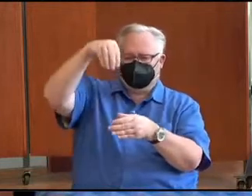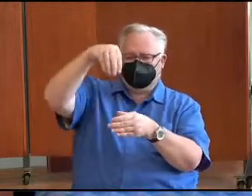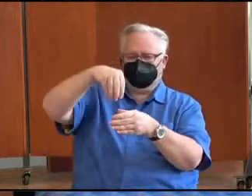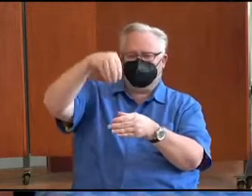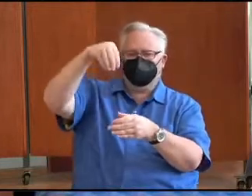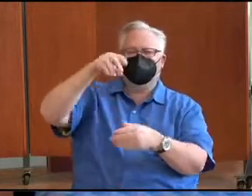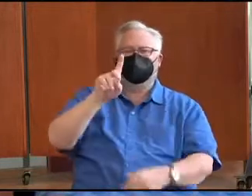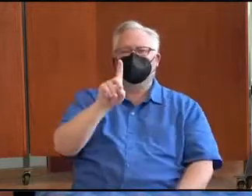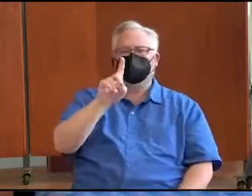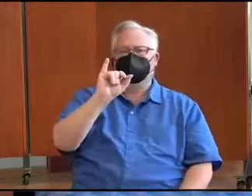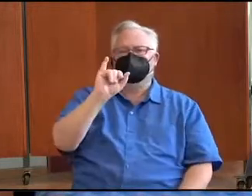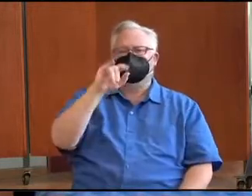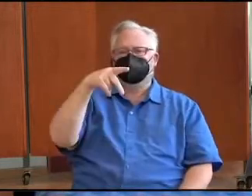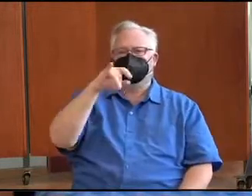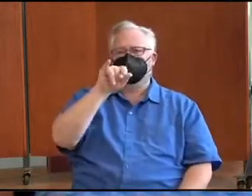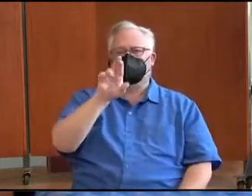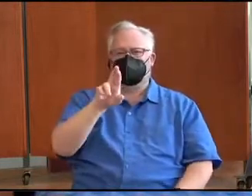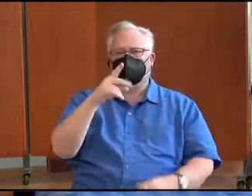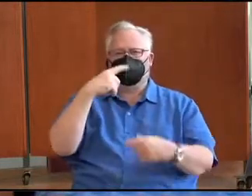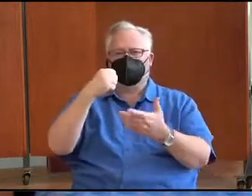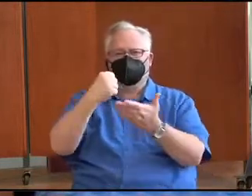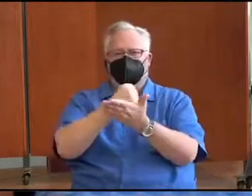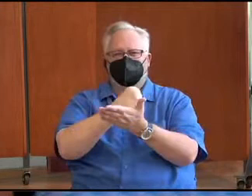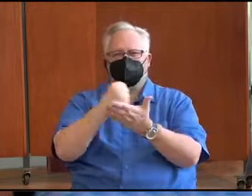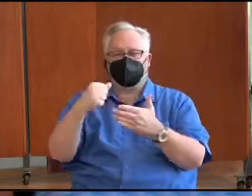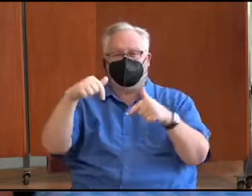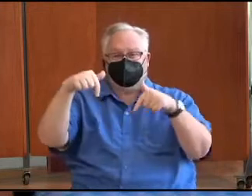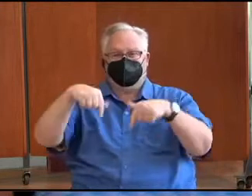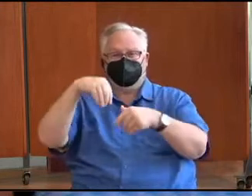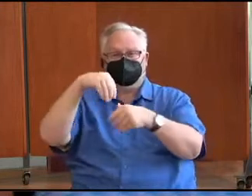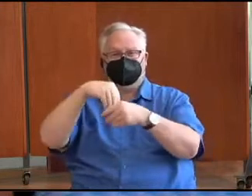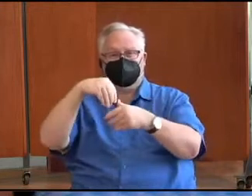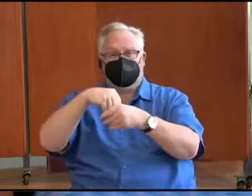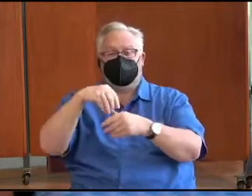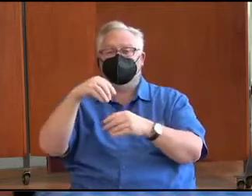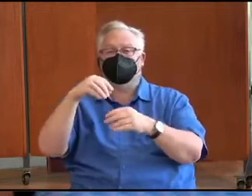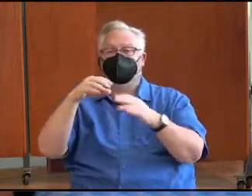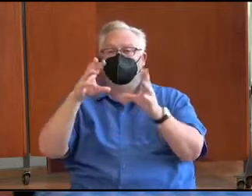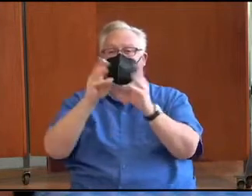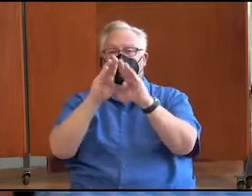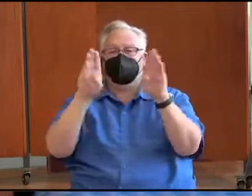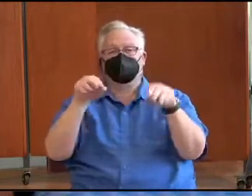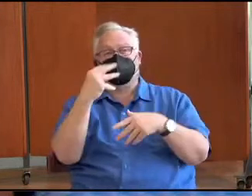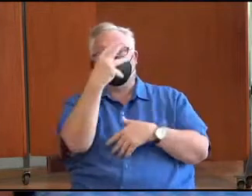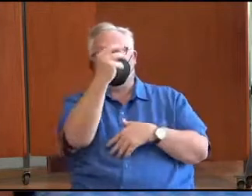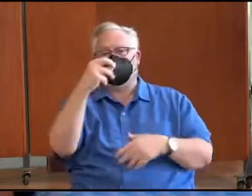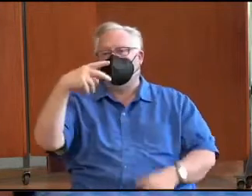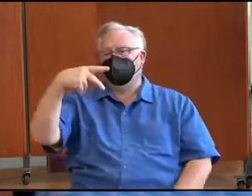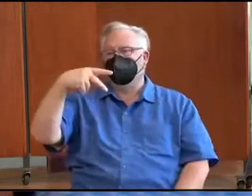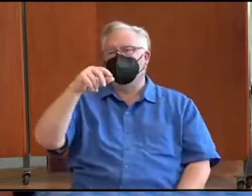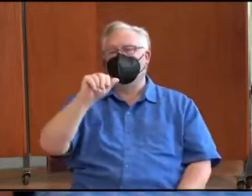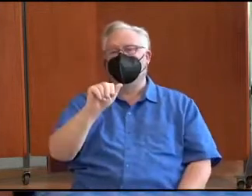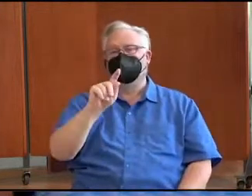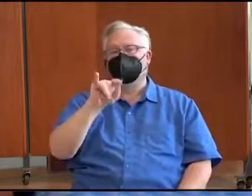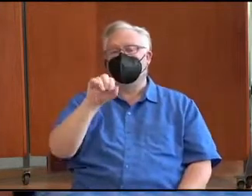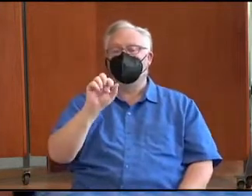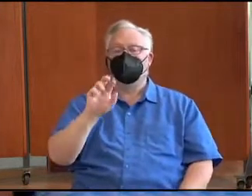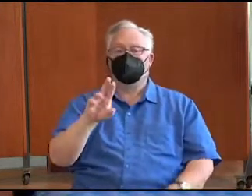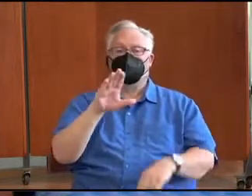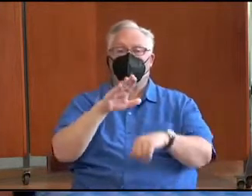here in the meeting house, in the middle of the meeting house, outside on the patio. Of course, you can always donate online,